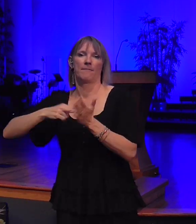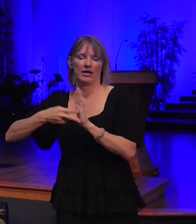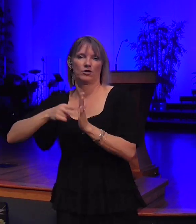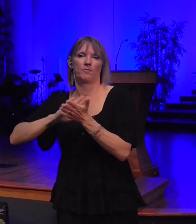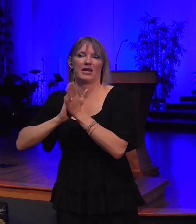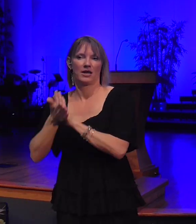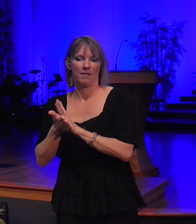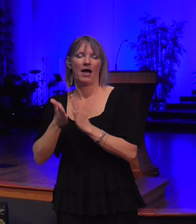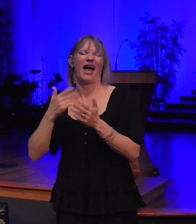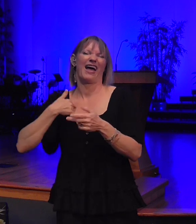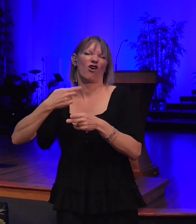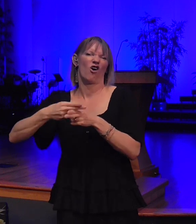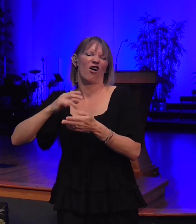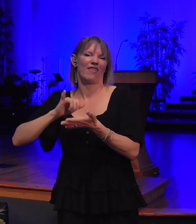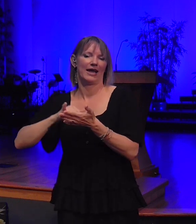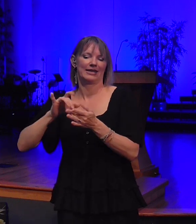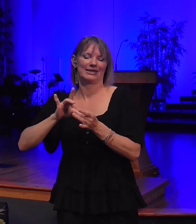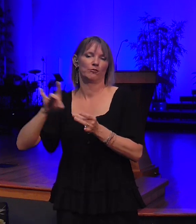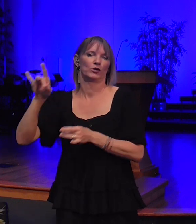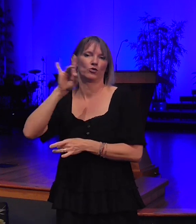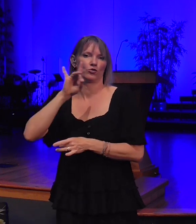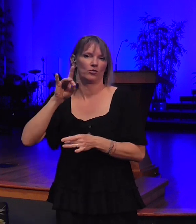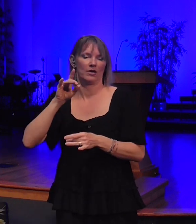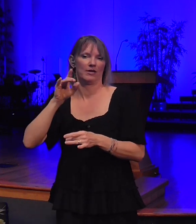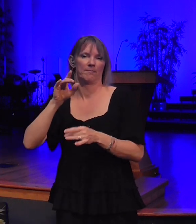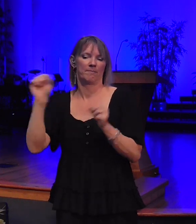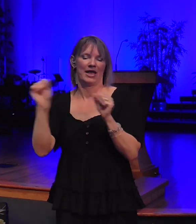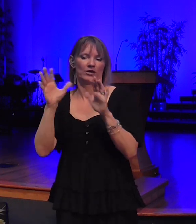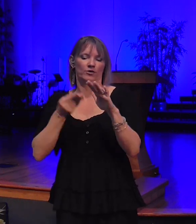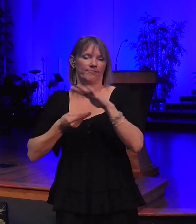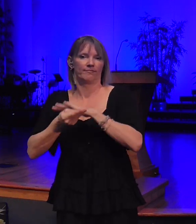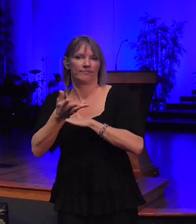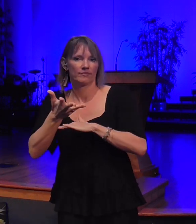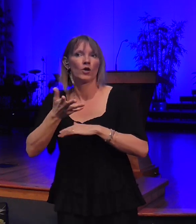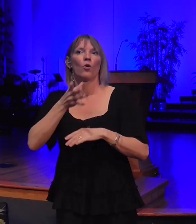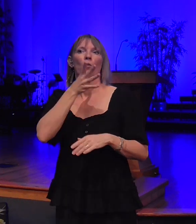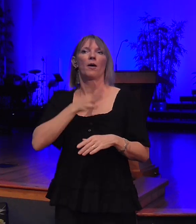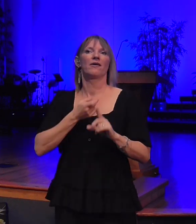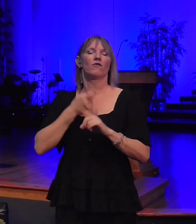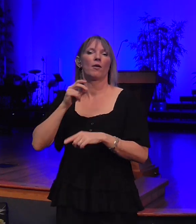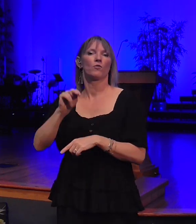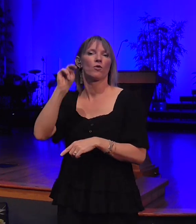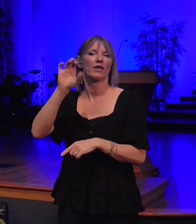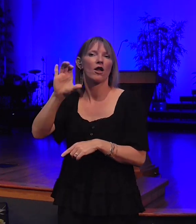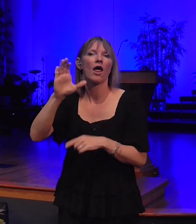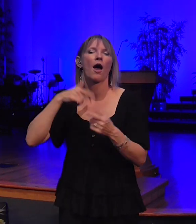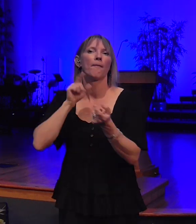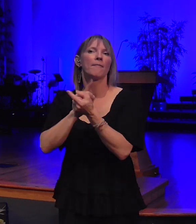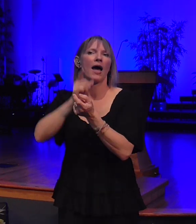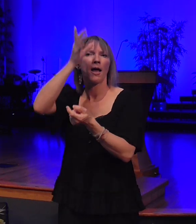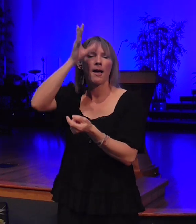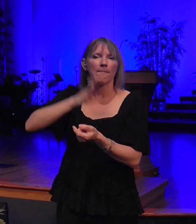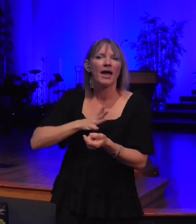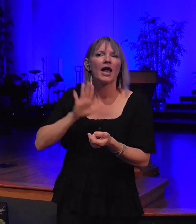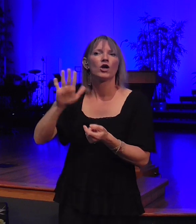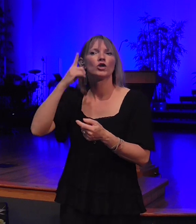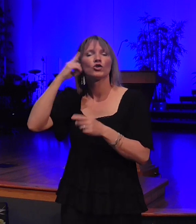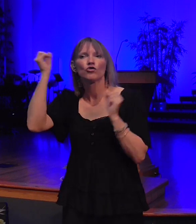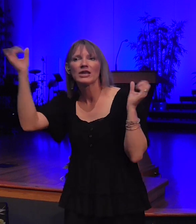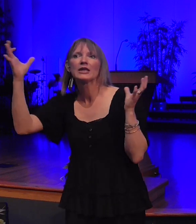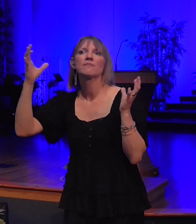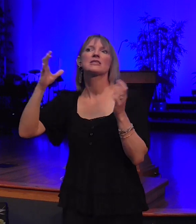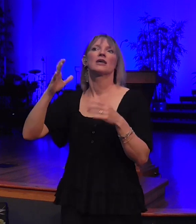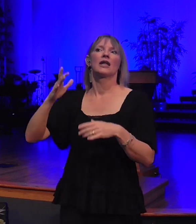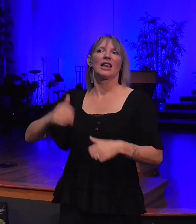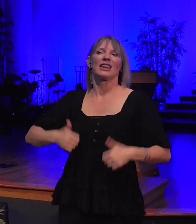hand. Perhaps you've heard of the story of the woman from North Carolina who met the man of her dreams, who lived in LA, moved in with him, and he